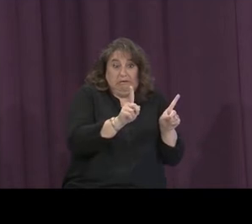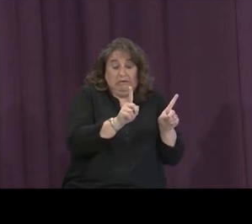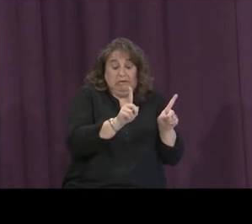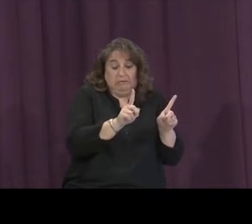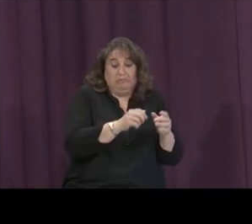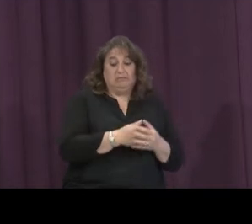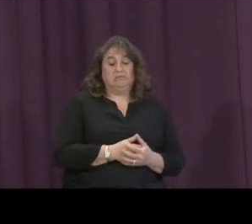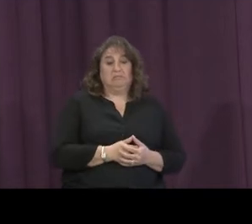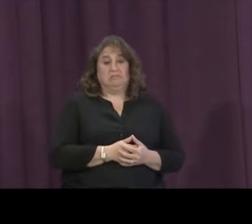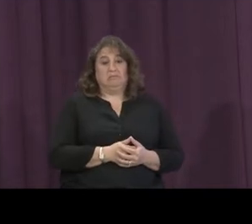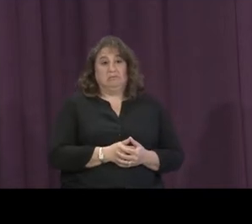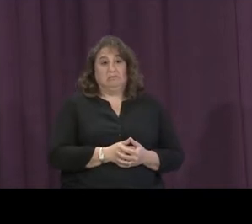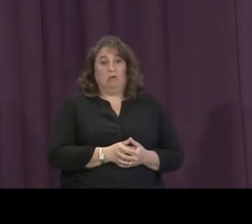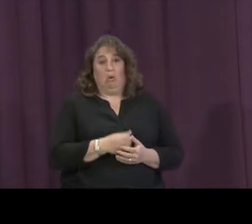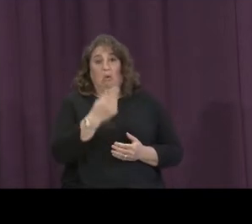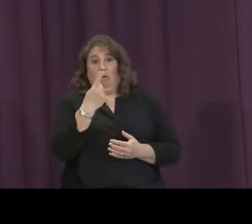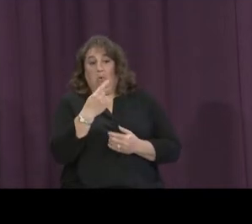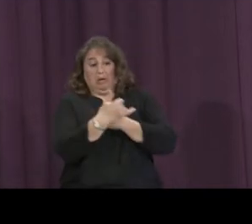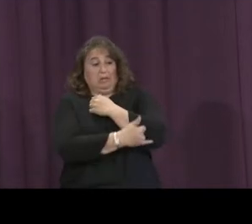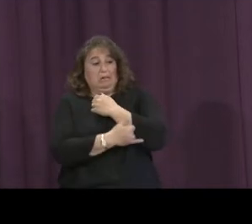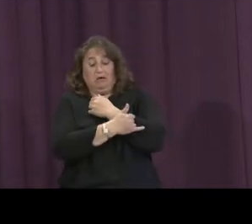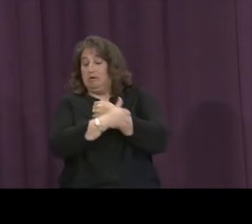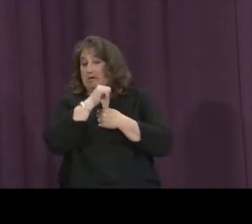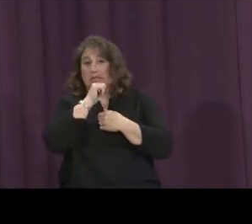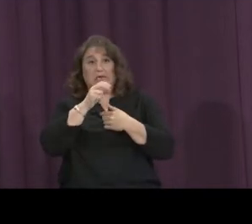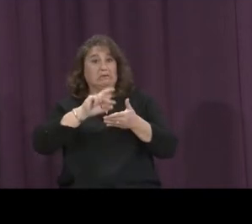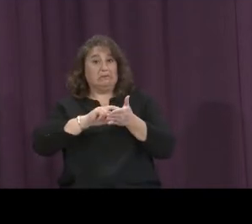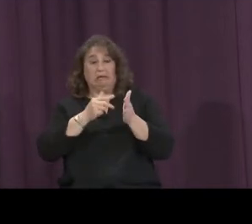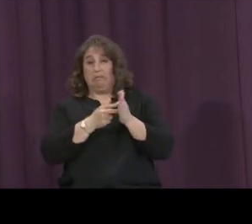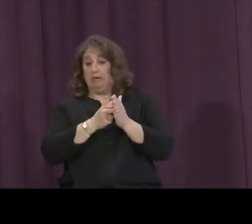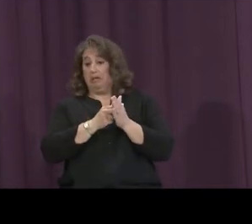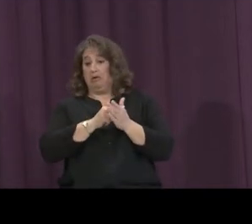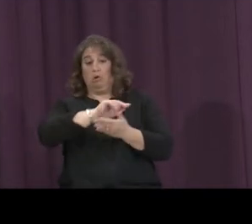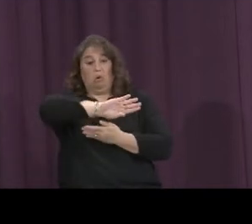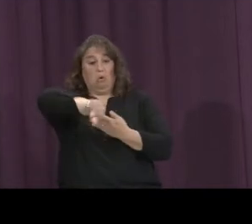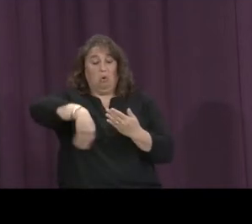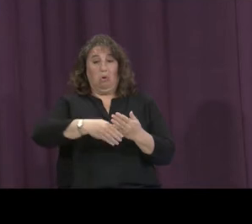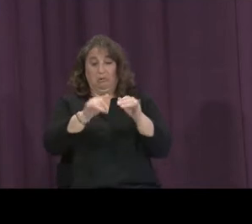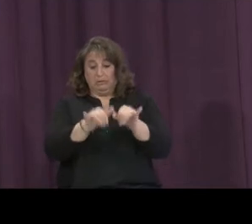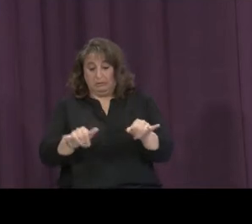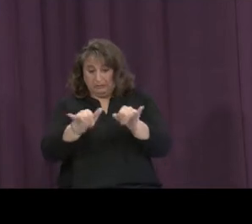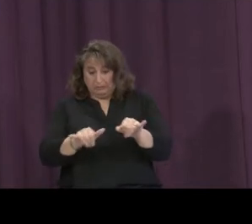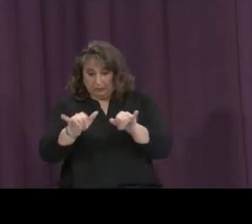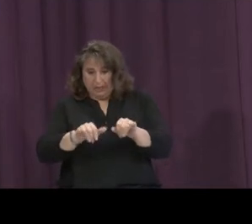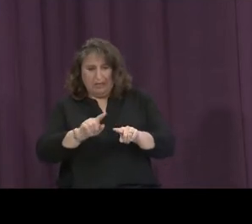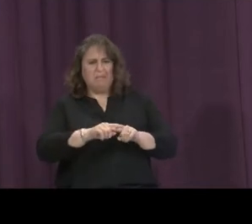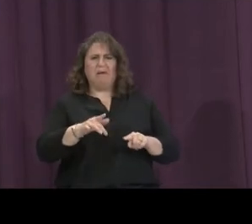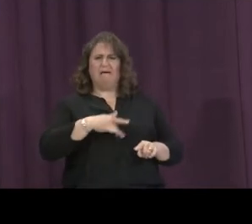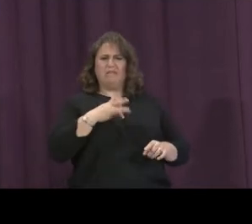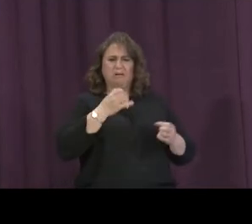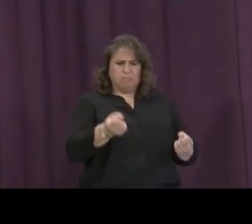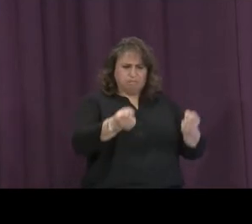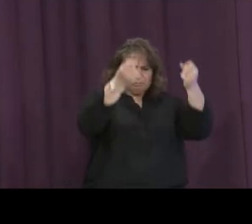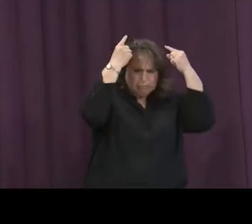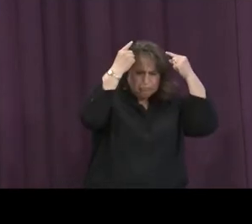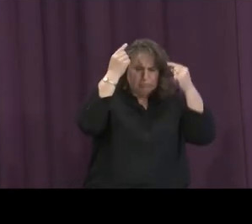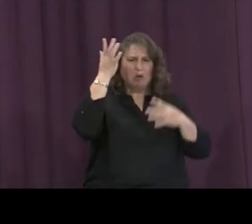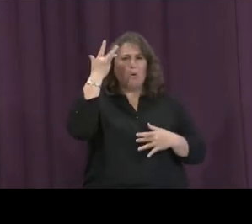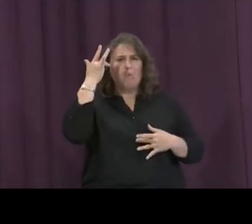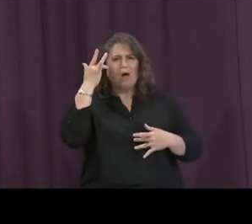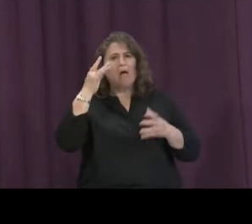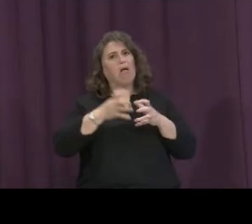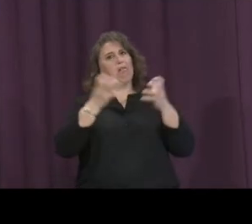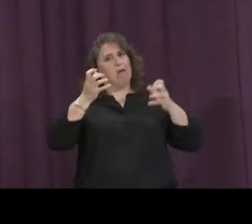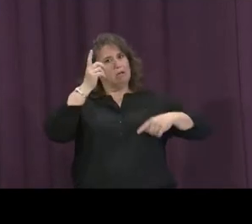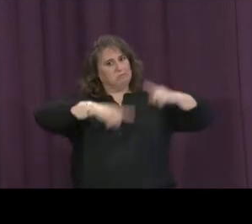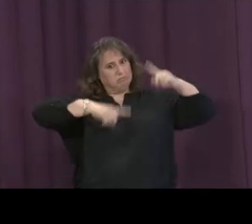And when we think about that, that can be a little overwhelming, thinking about how diverse all that can be and having an understanding for that. But what